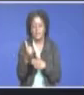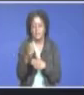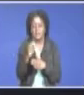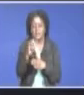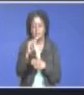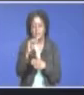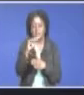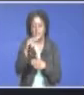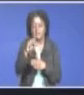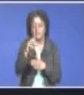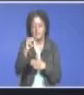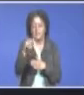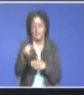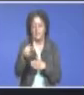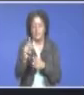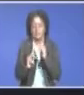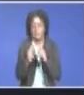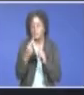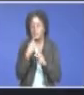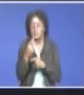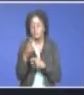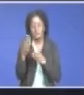one of its leaders in the region.